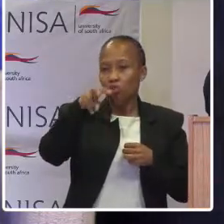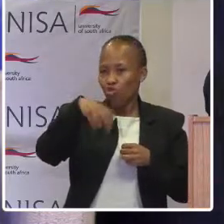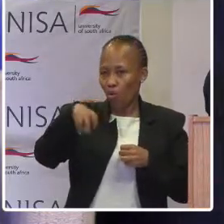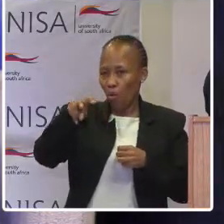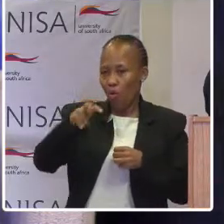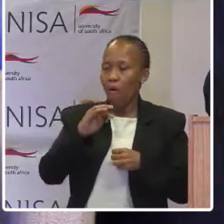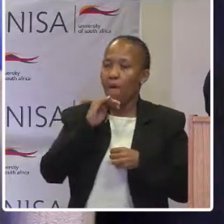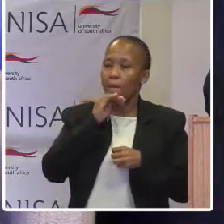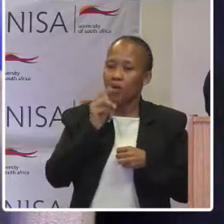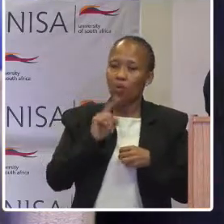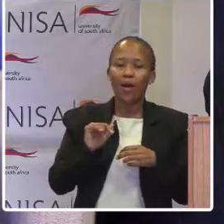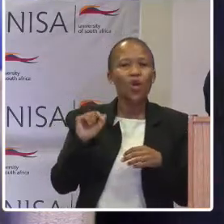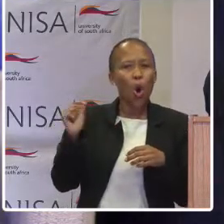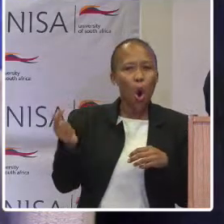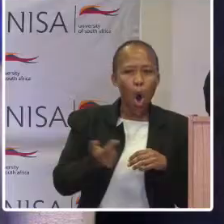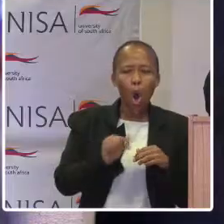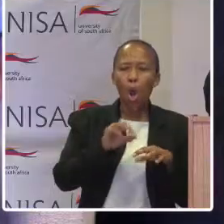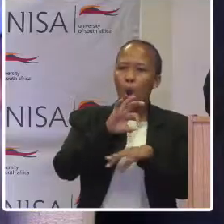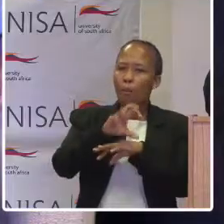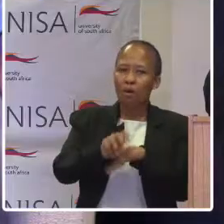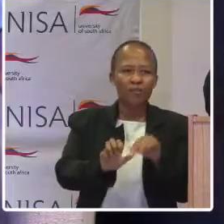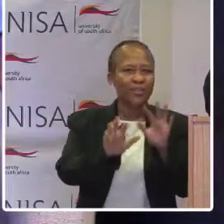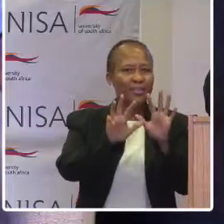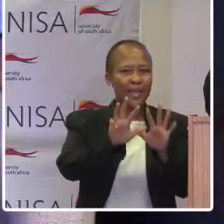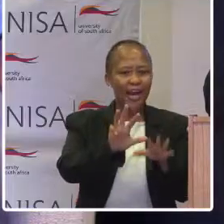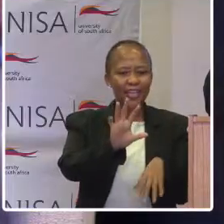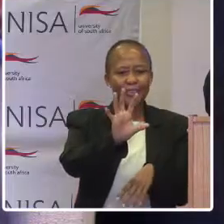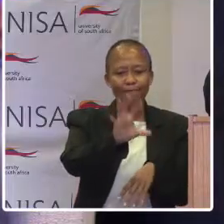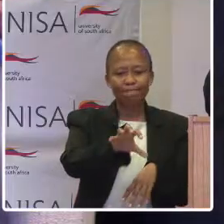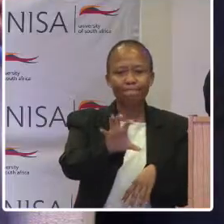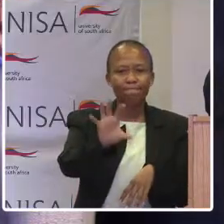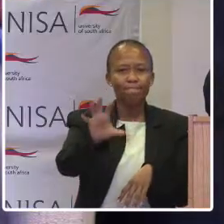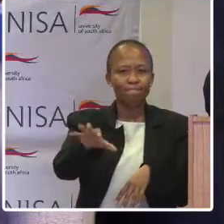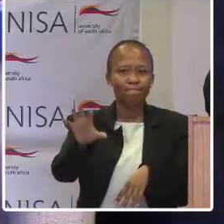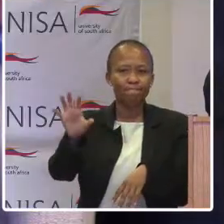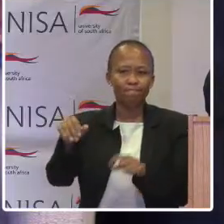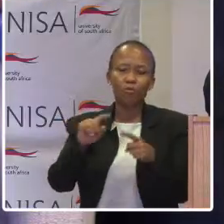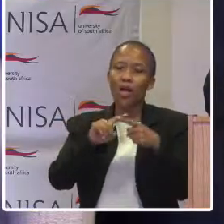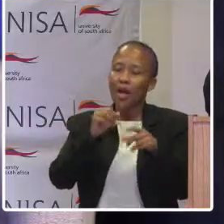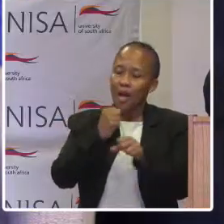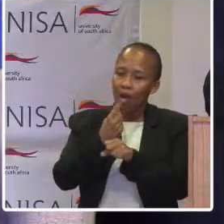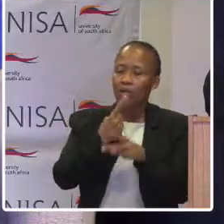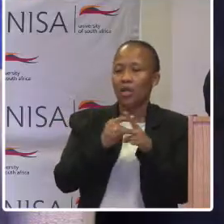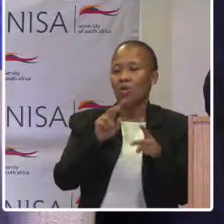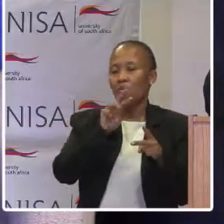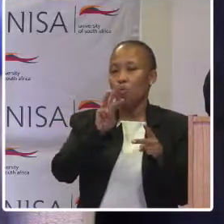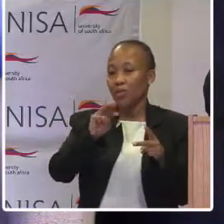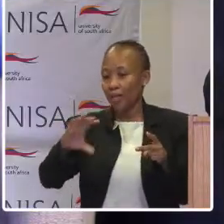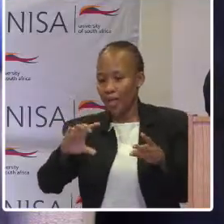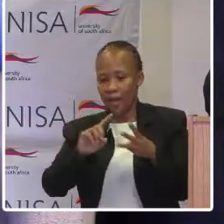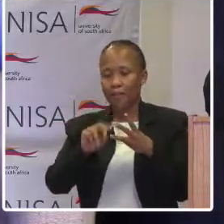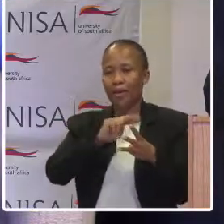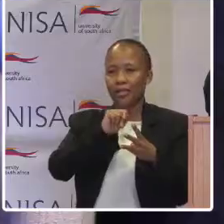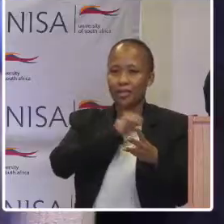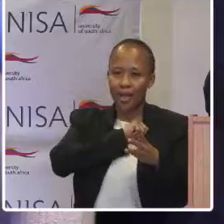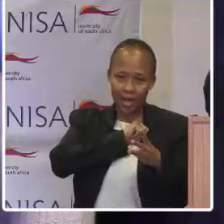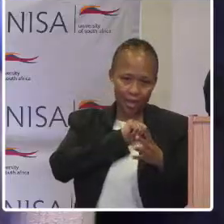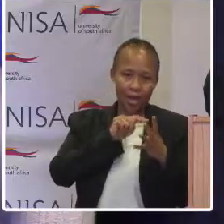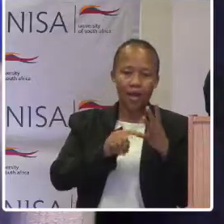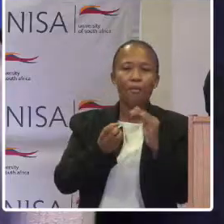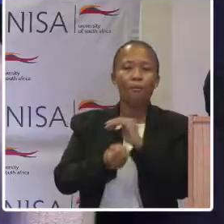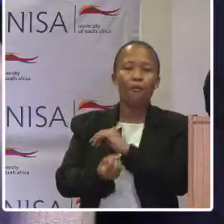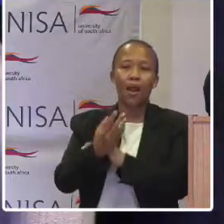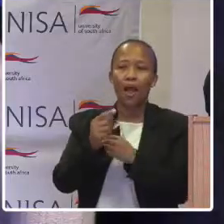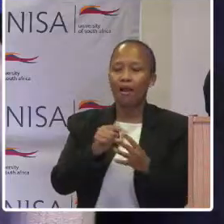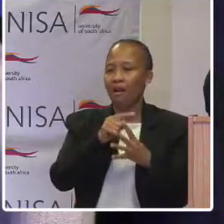attend all 9 provinces, but starting with 4 provinces, Gauteng, Western Cape, KwaZulu-Natal, and Mpumalanga province.